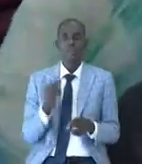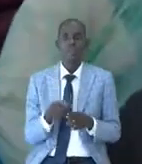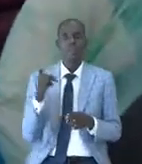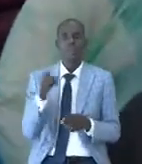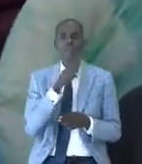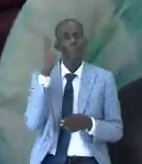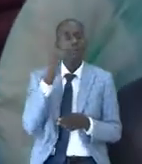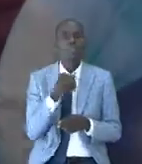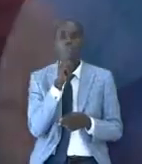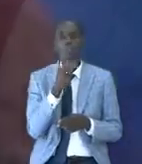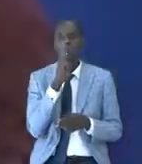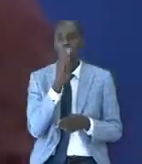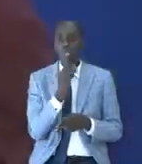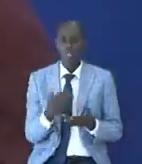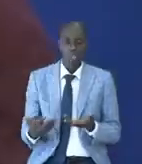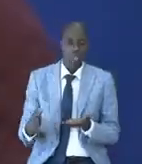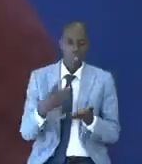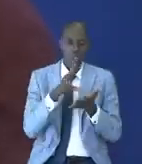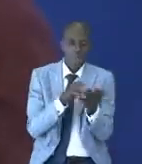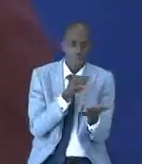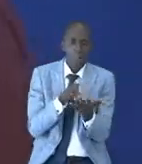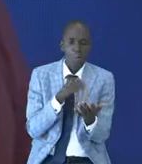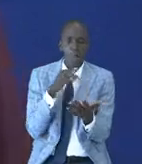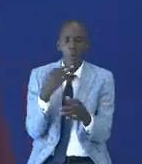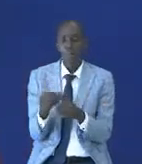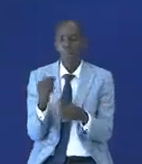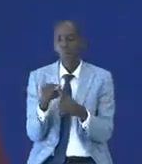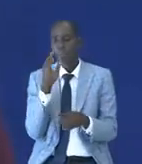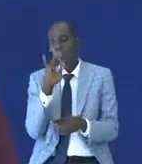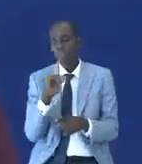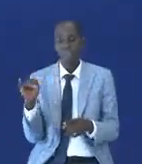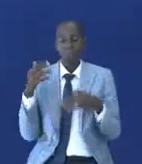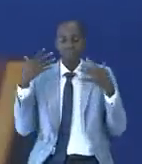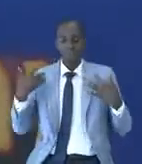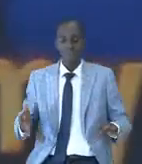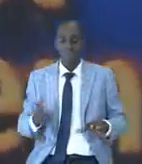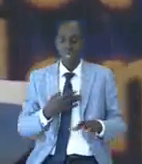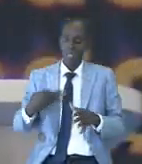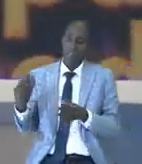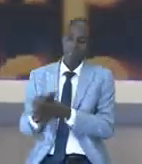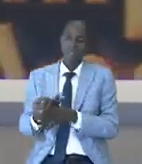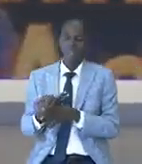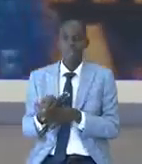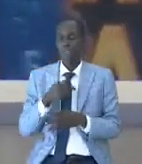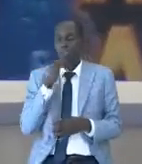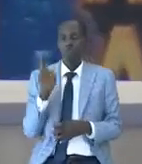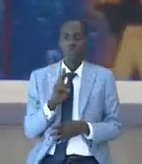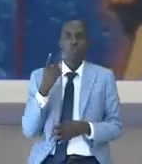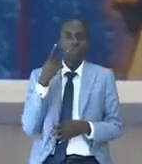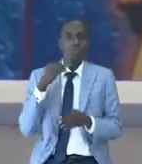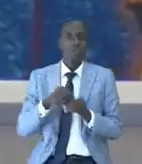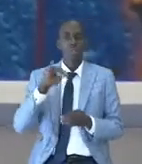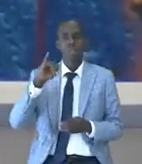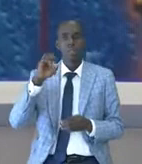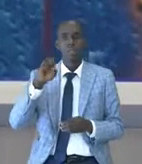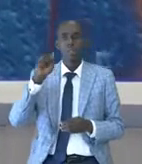a collector of messages and sermons. You look to the, look at Isaiah chapter 45, and I'm